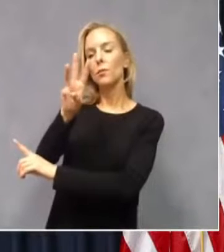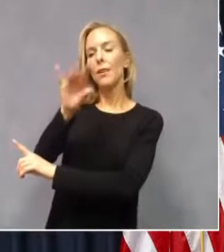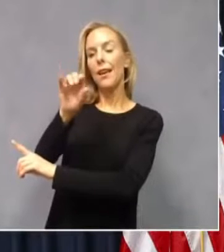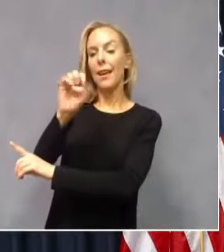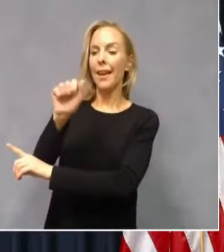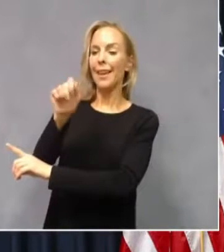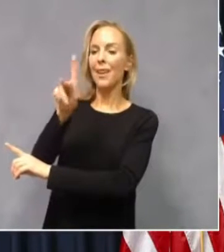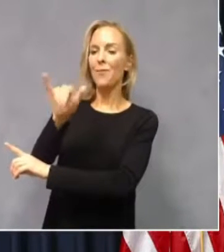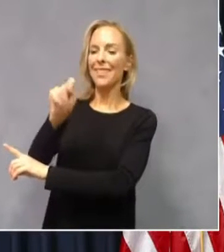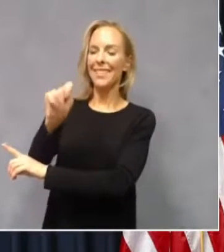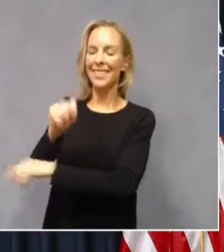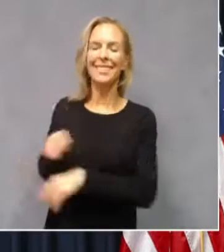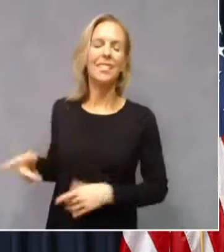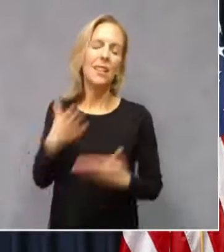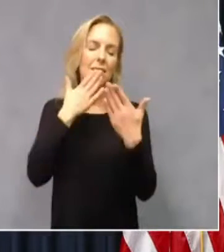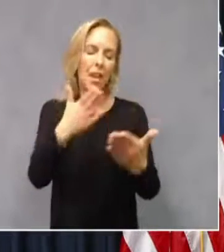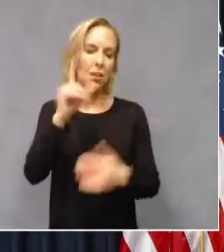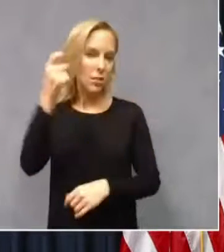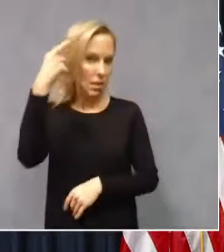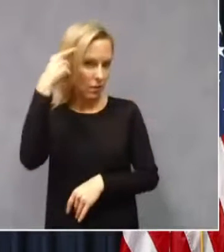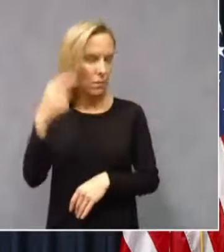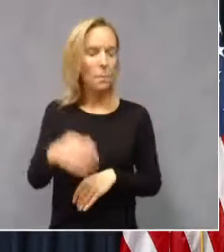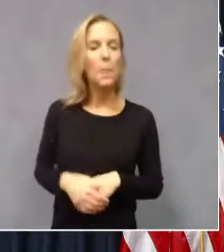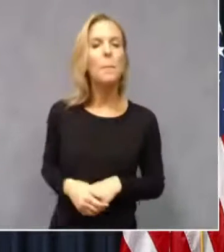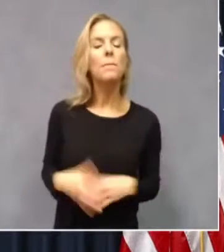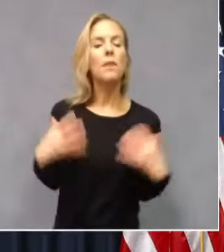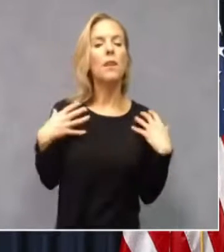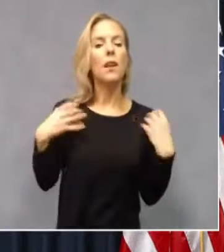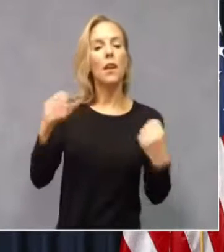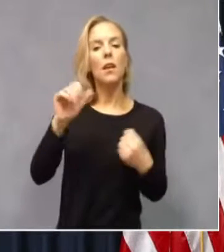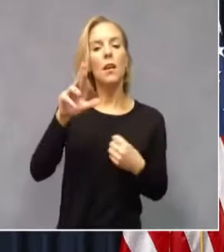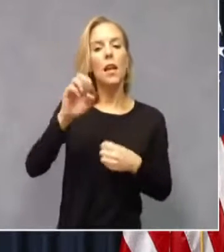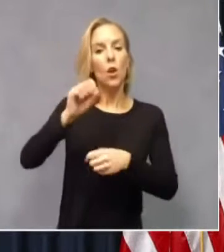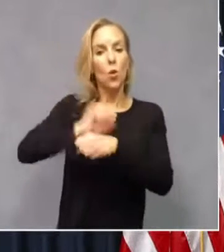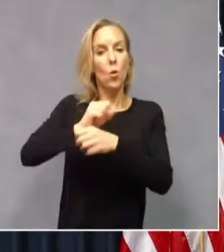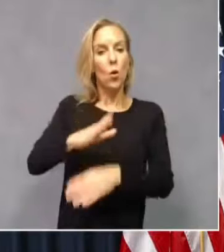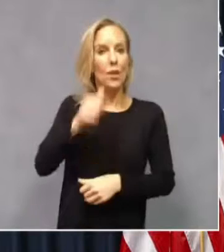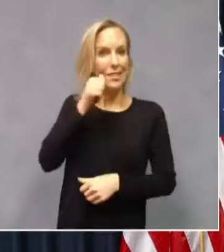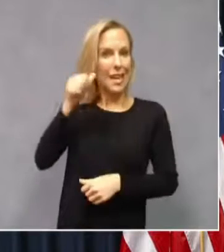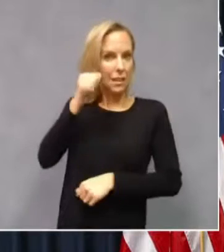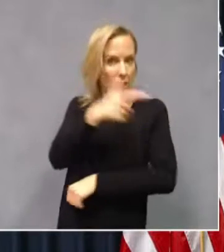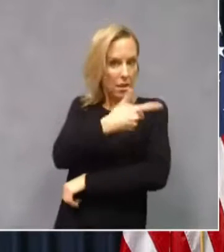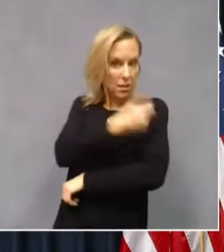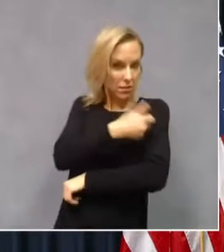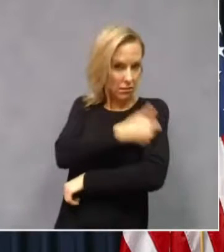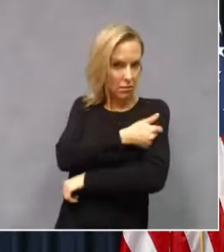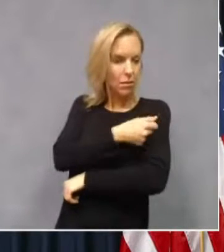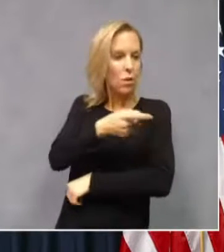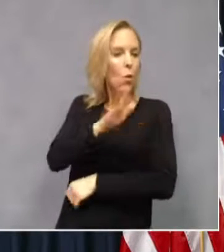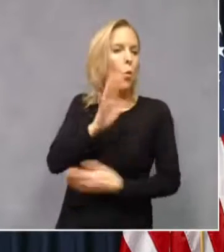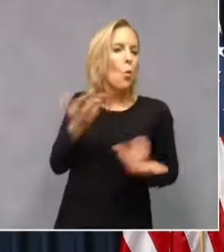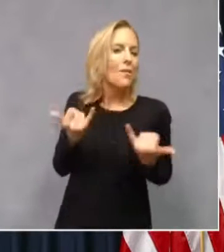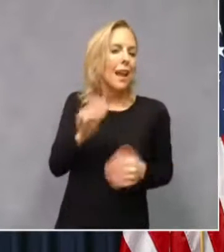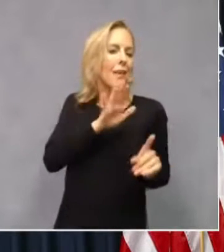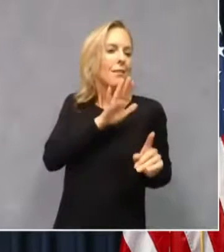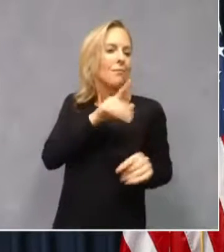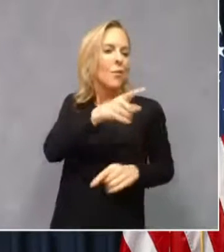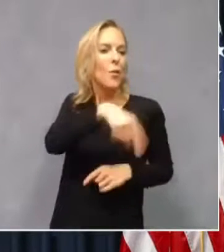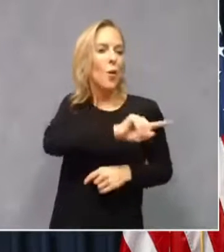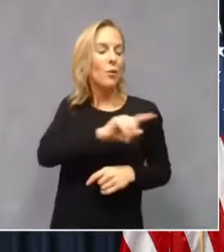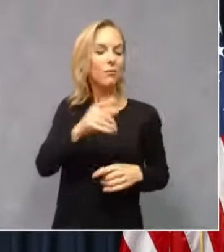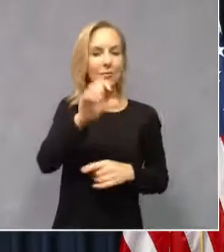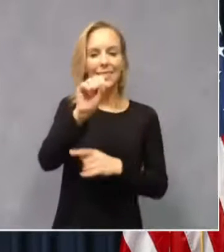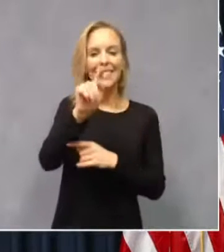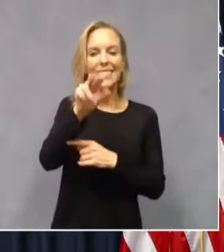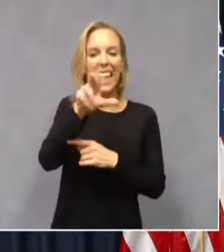Thank you, Governor. Of the healthcare workers who were vaccinated yesterday, can you give us an update on their status, if they experienced any side effects